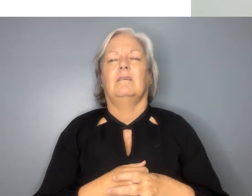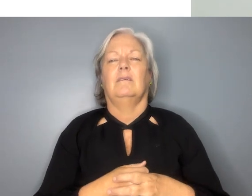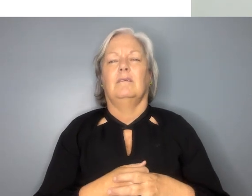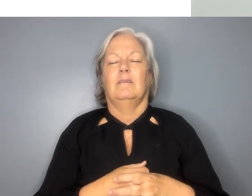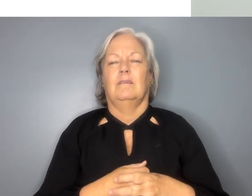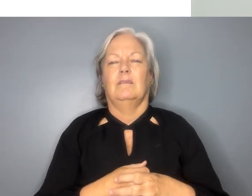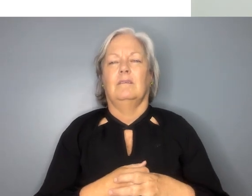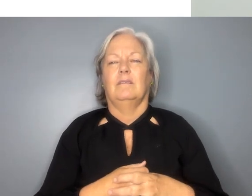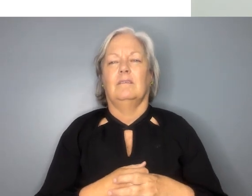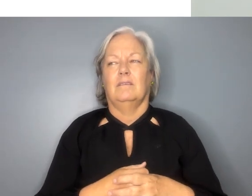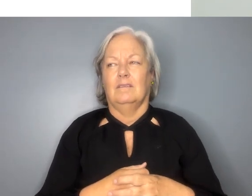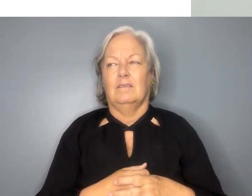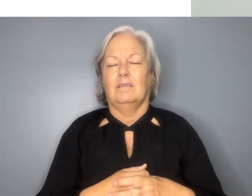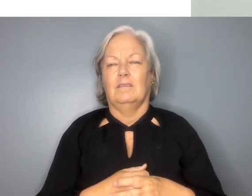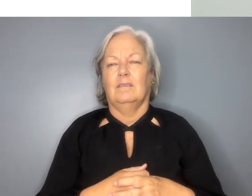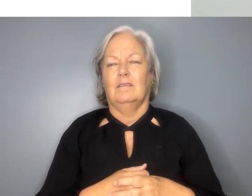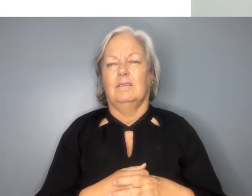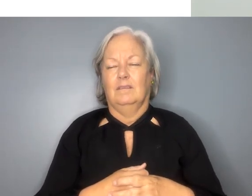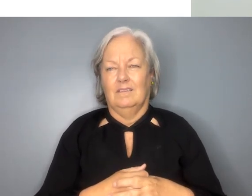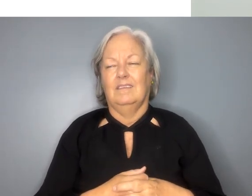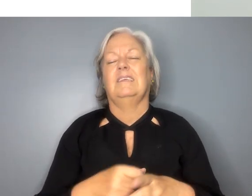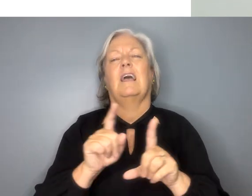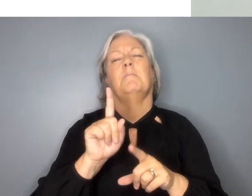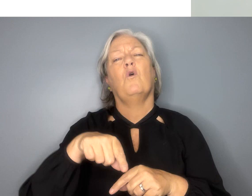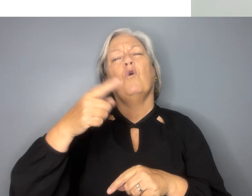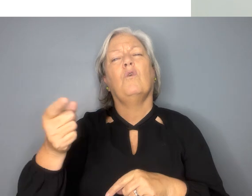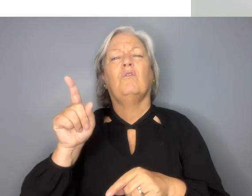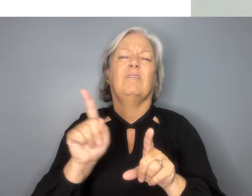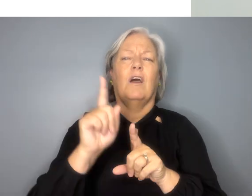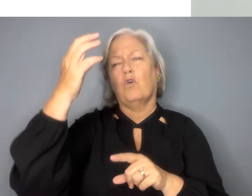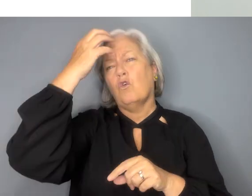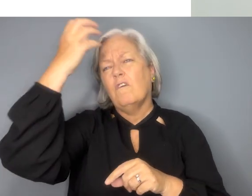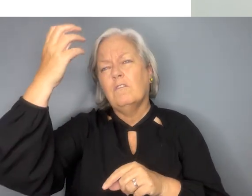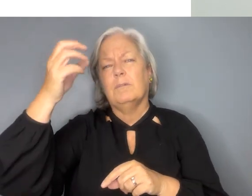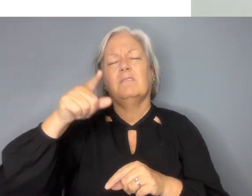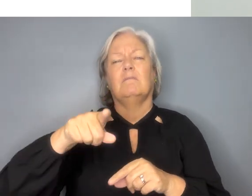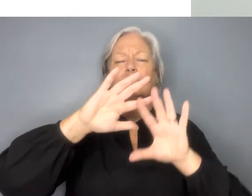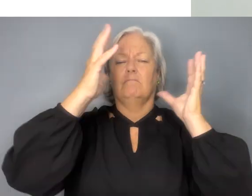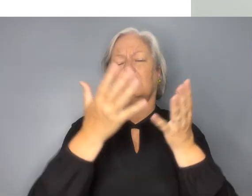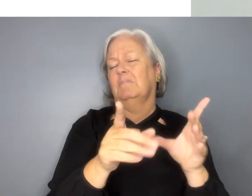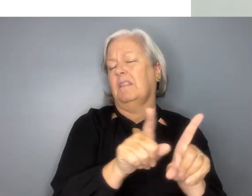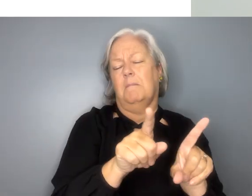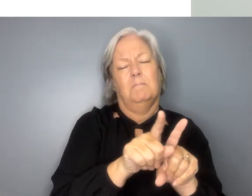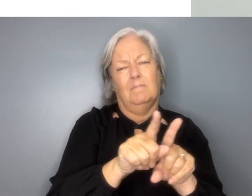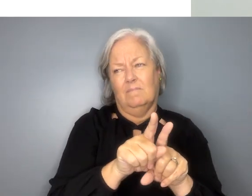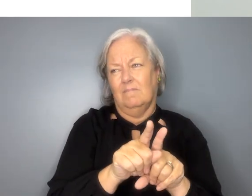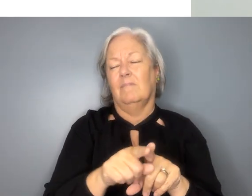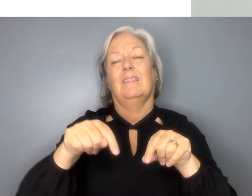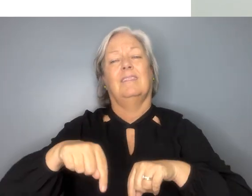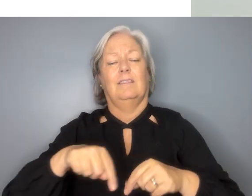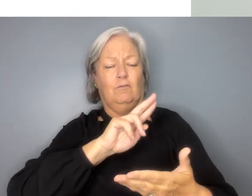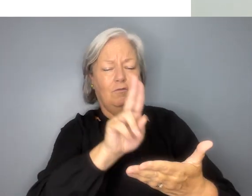seemingly very much the case to worsening degrees within other states' parties around the world. Although the